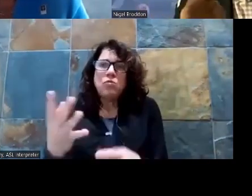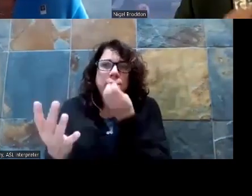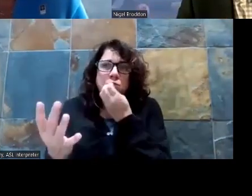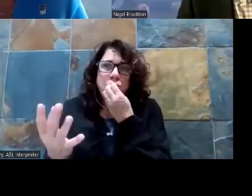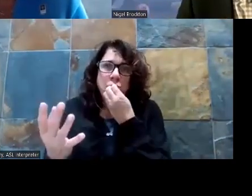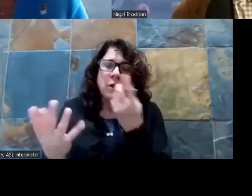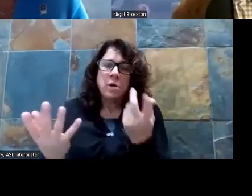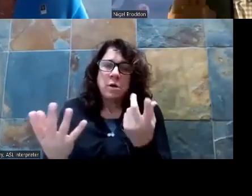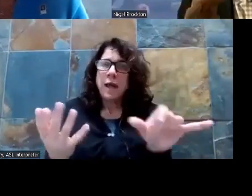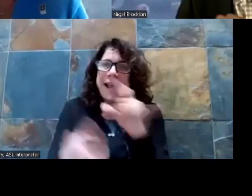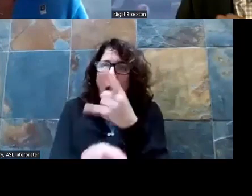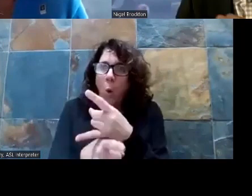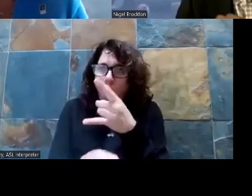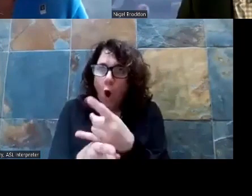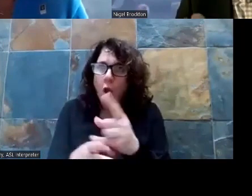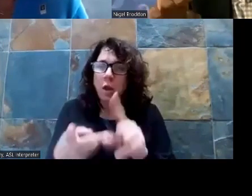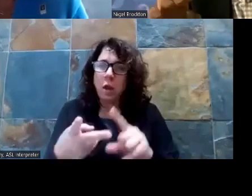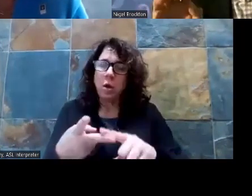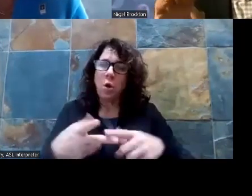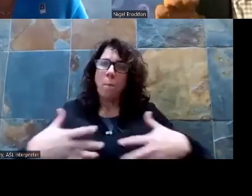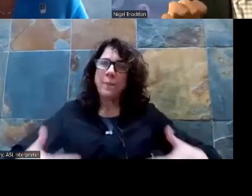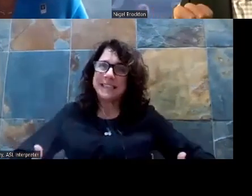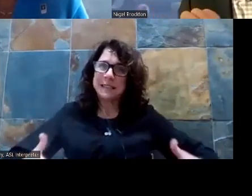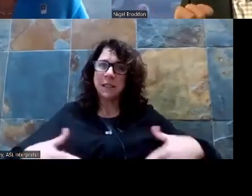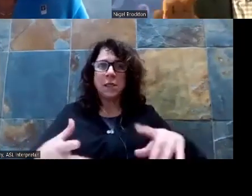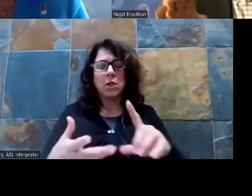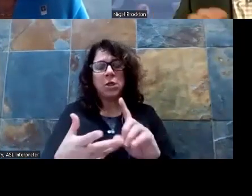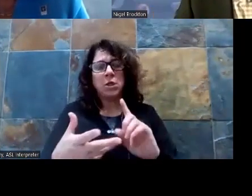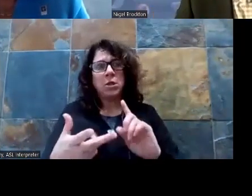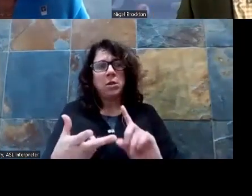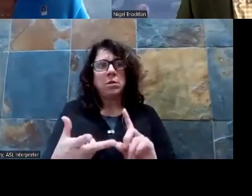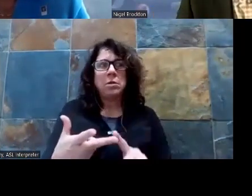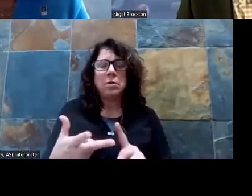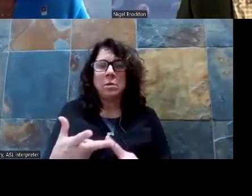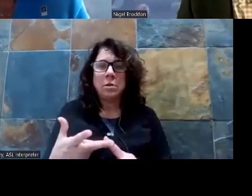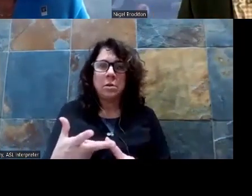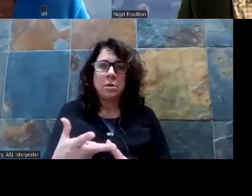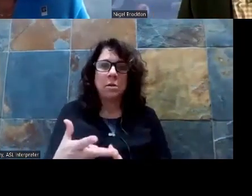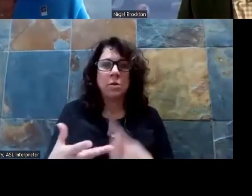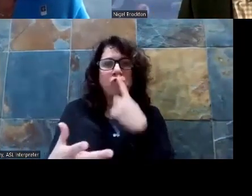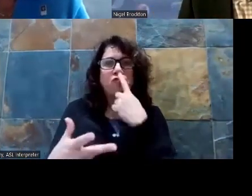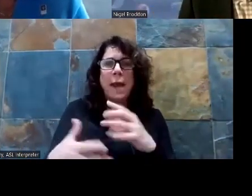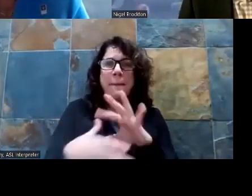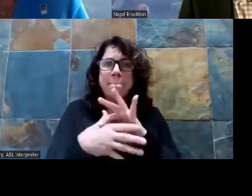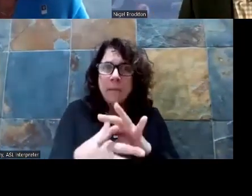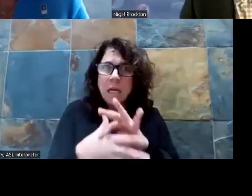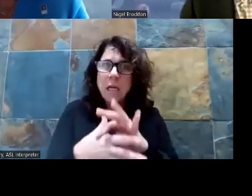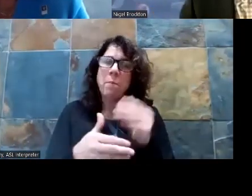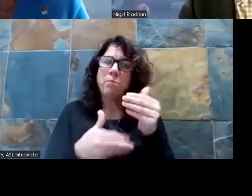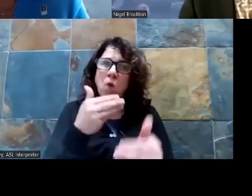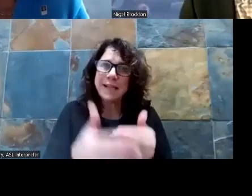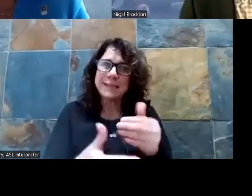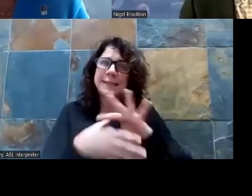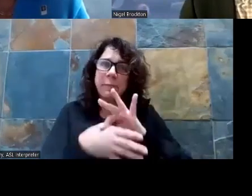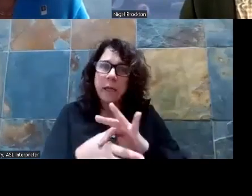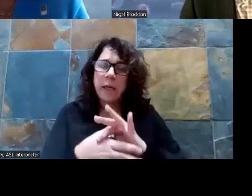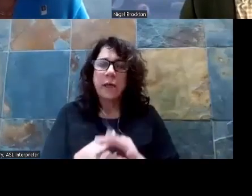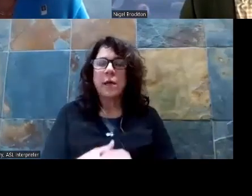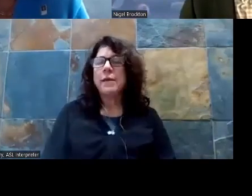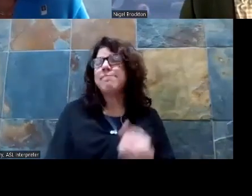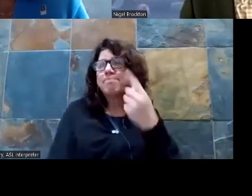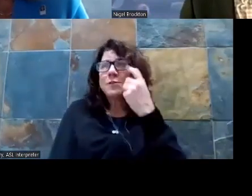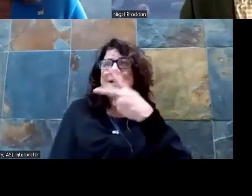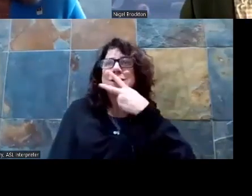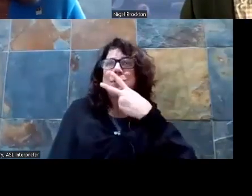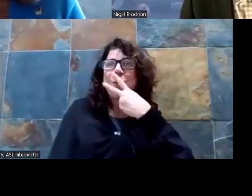like alcohol, like obesity, like red and processed meat. You know, they realize that smoking is